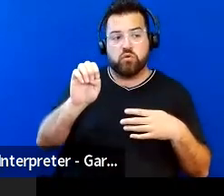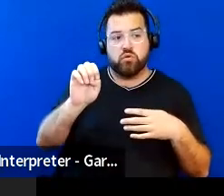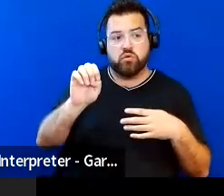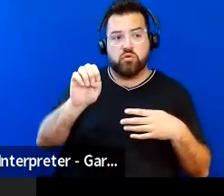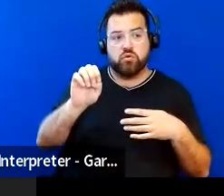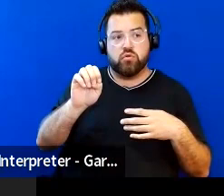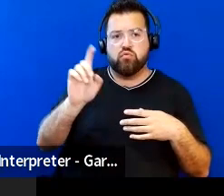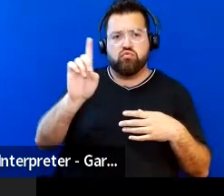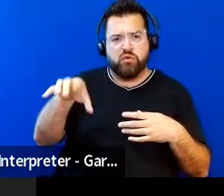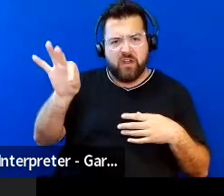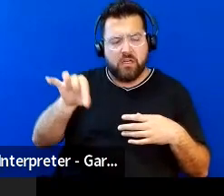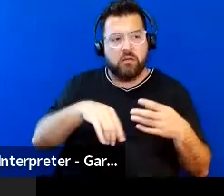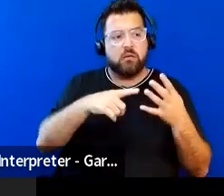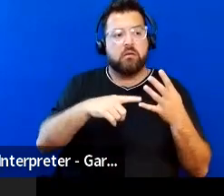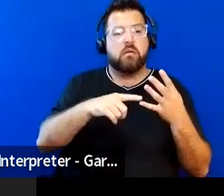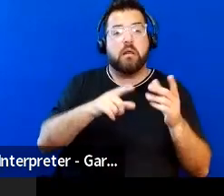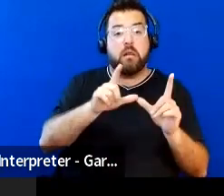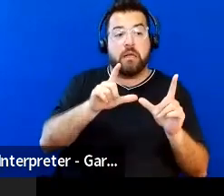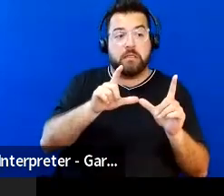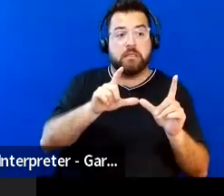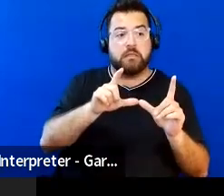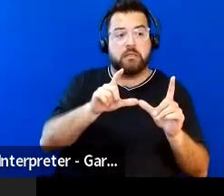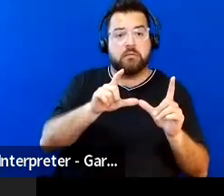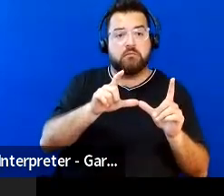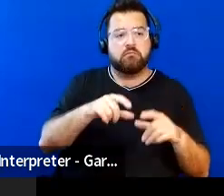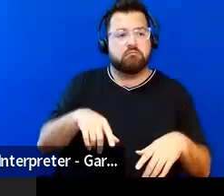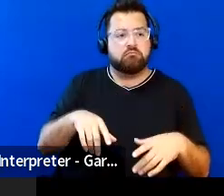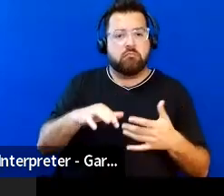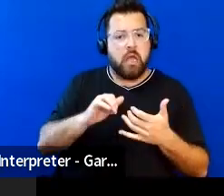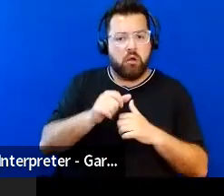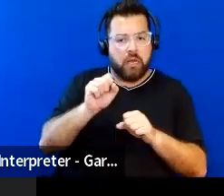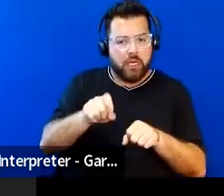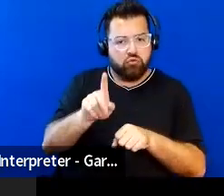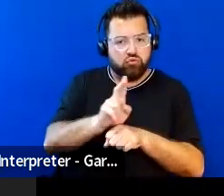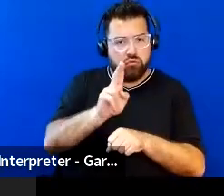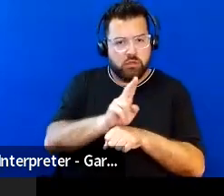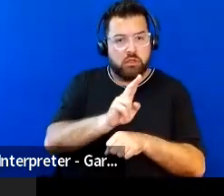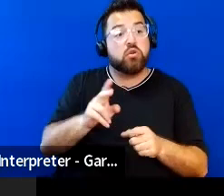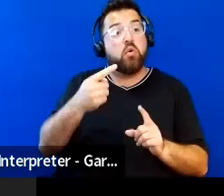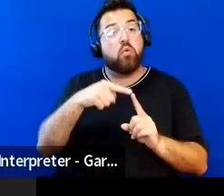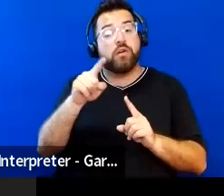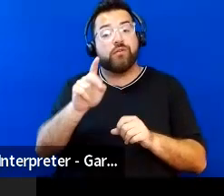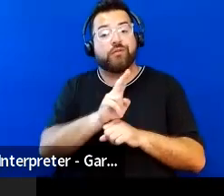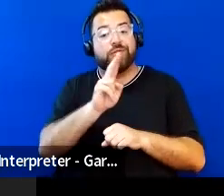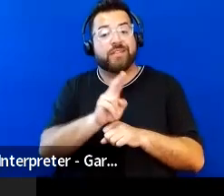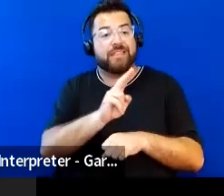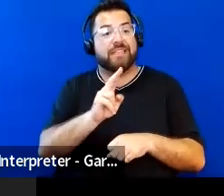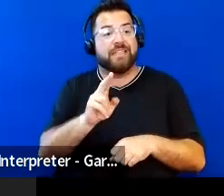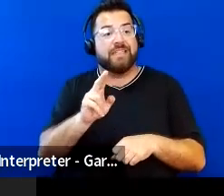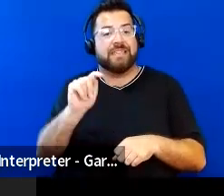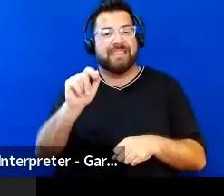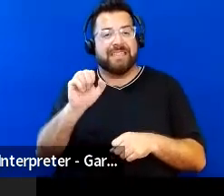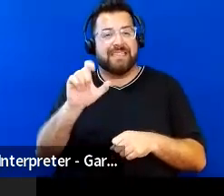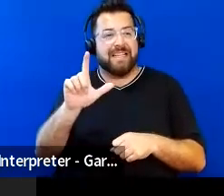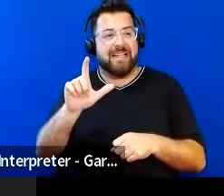you're attributing an openly licensed source, it's just like, oh, thank you, Linda. It's just